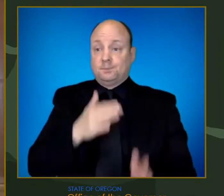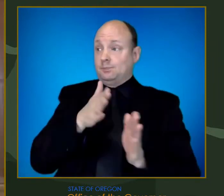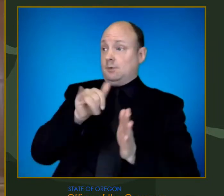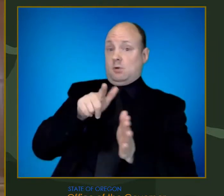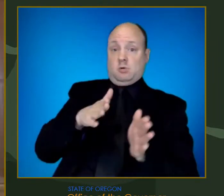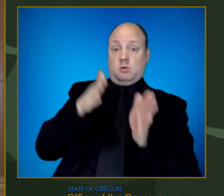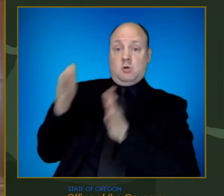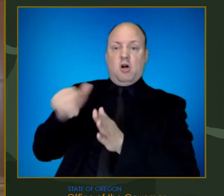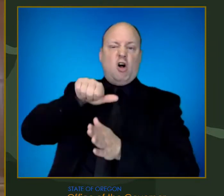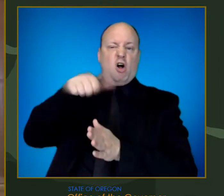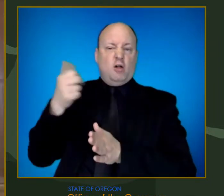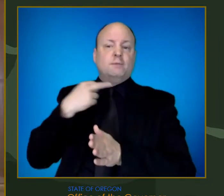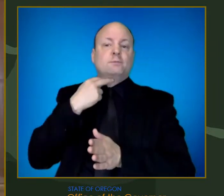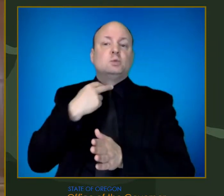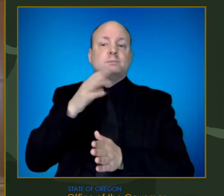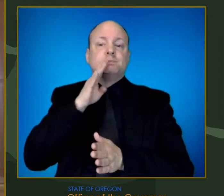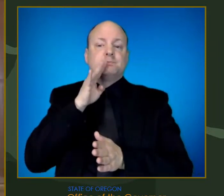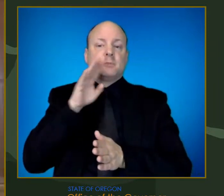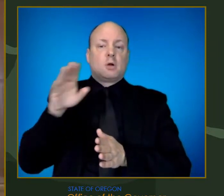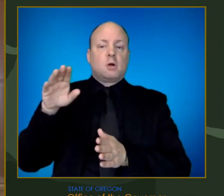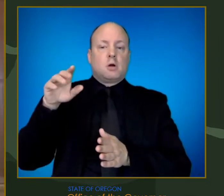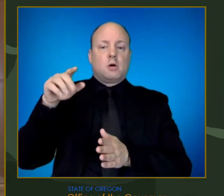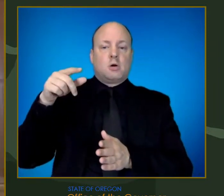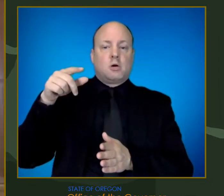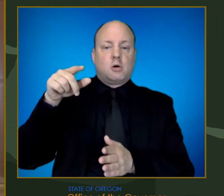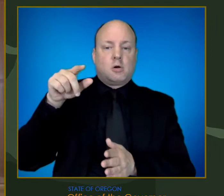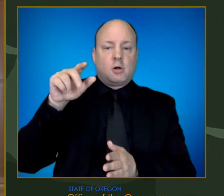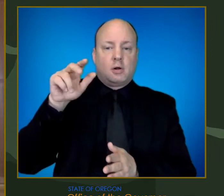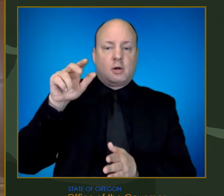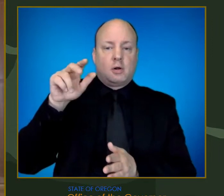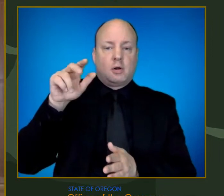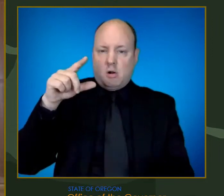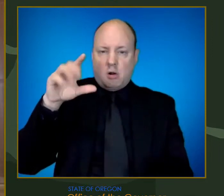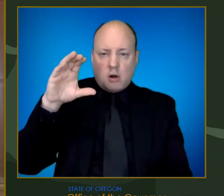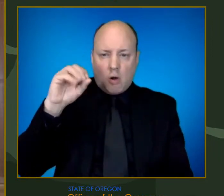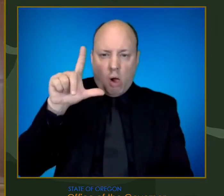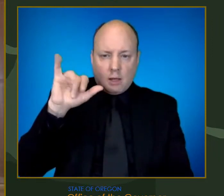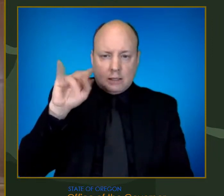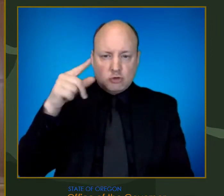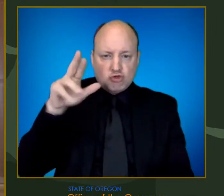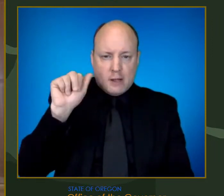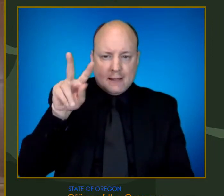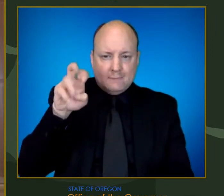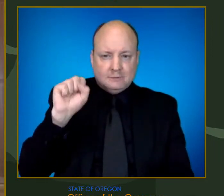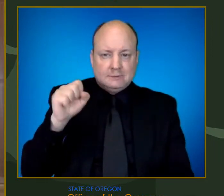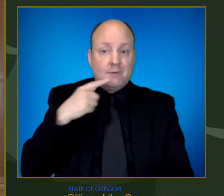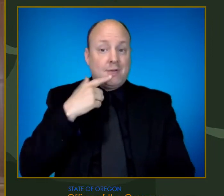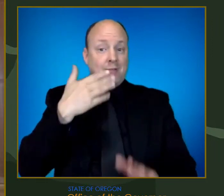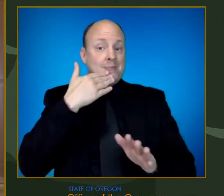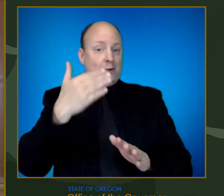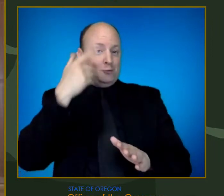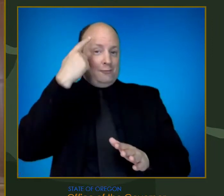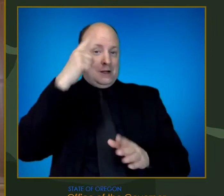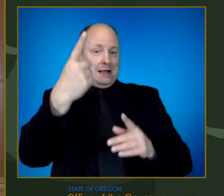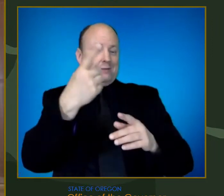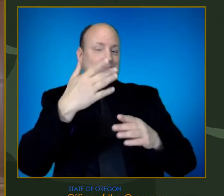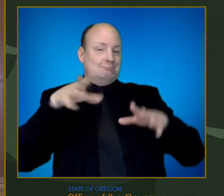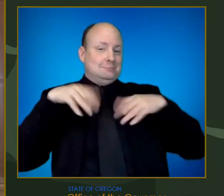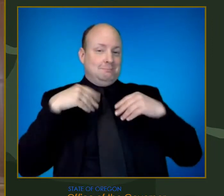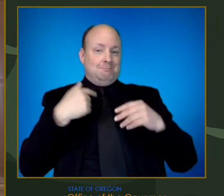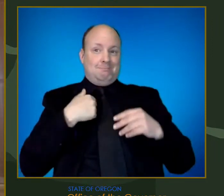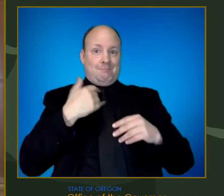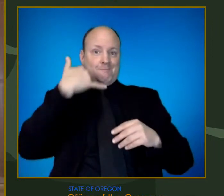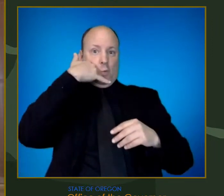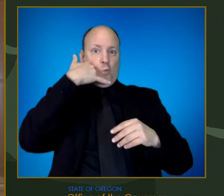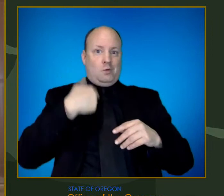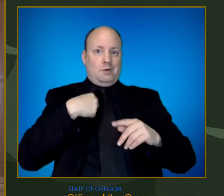from KATU. Lincoln? Yes, thank you for taking my question. I wanted to ask you about vaccine equity, and I have a